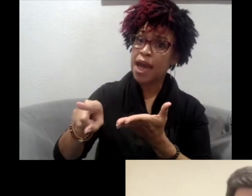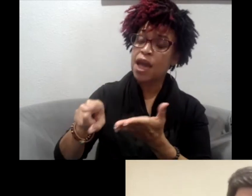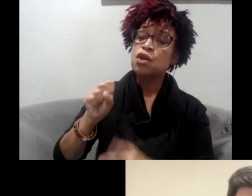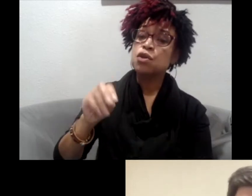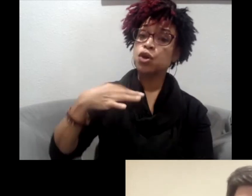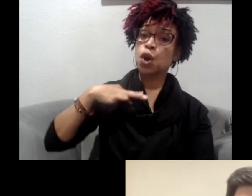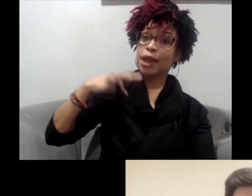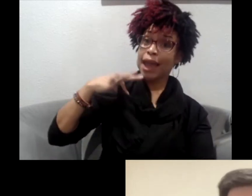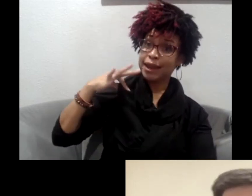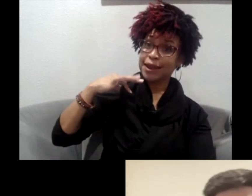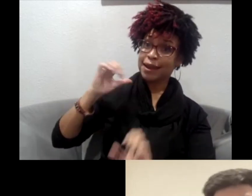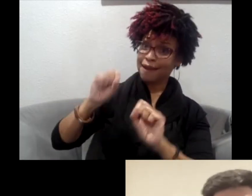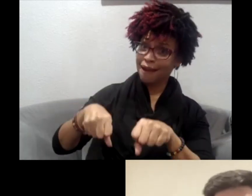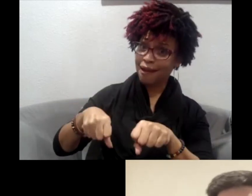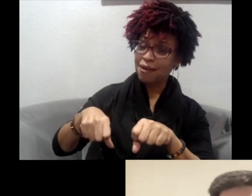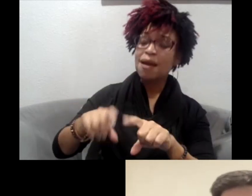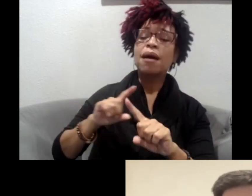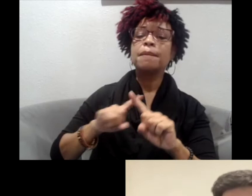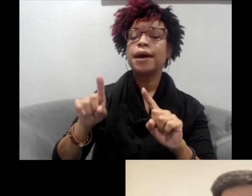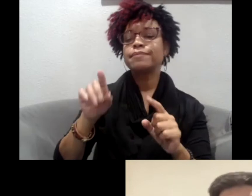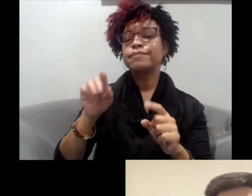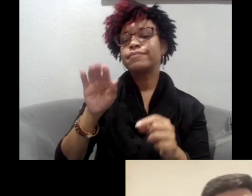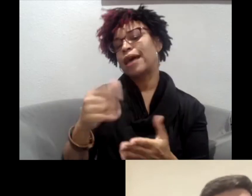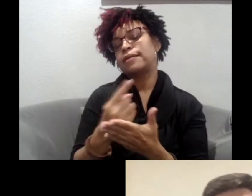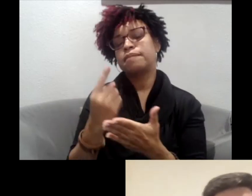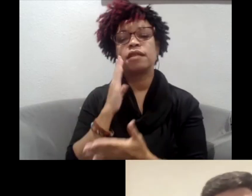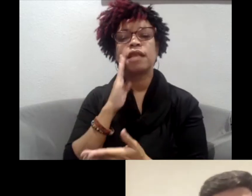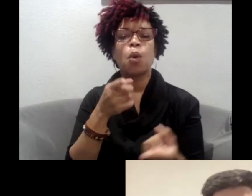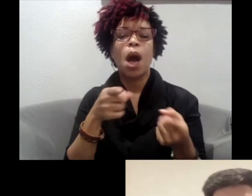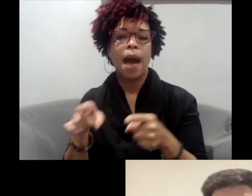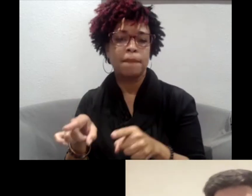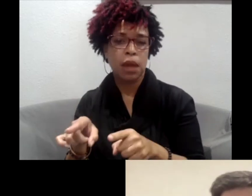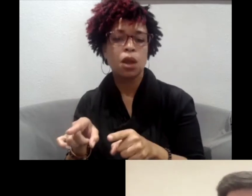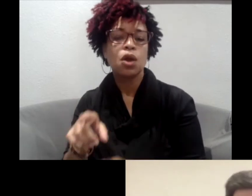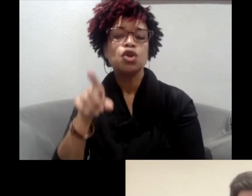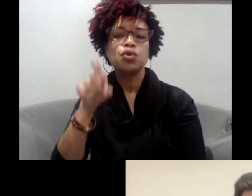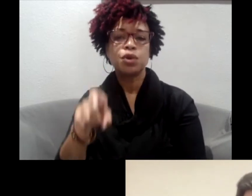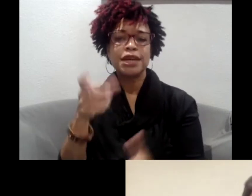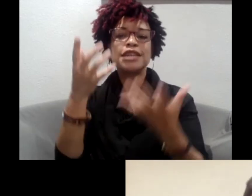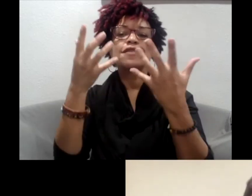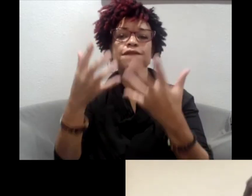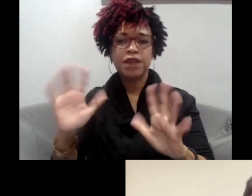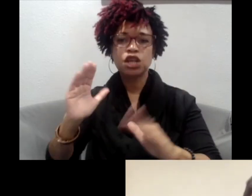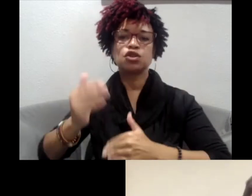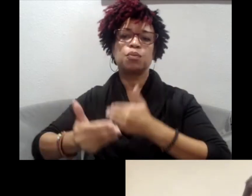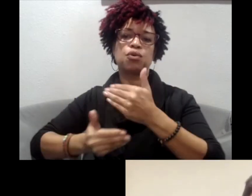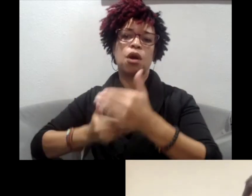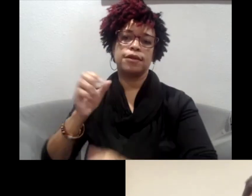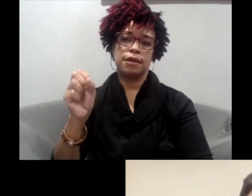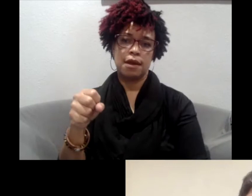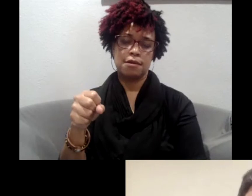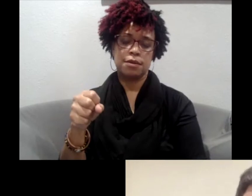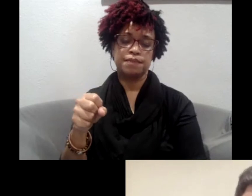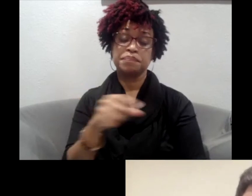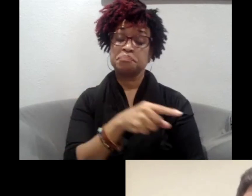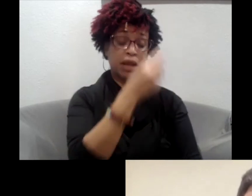candidate. But that is something that will happen, is you do need to finish the process. And just so you